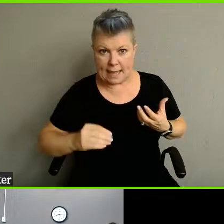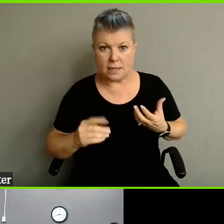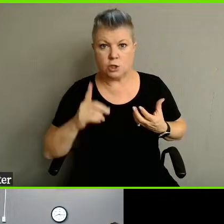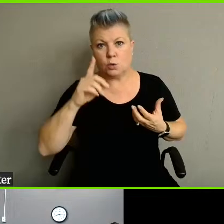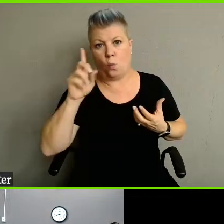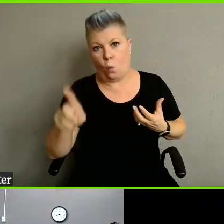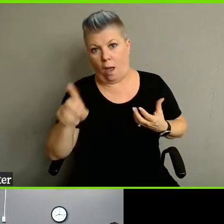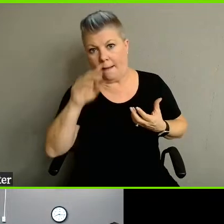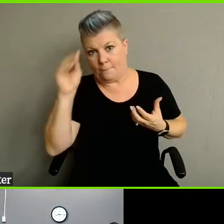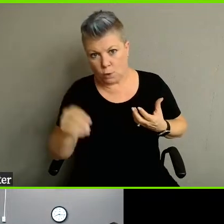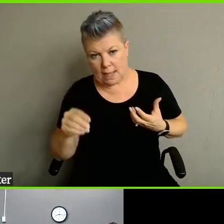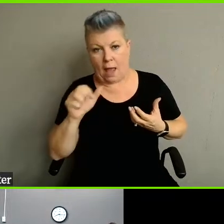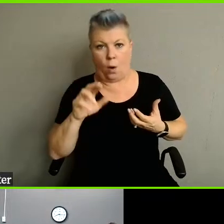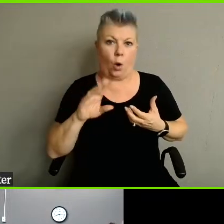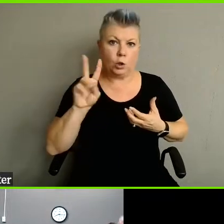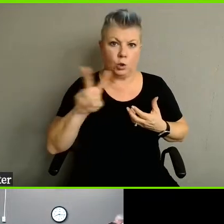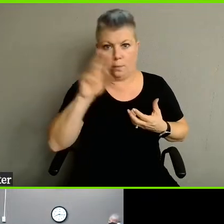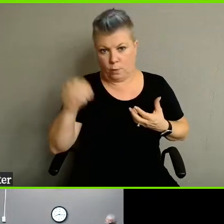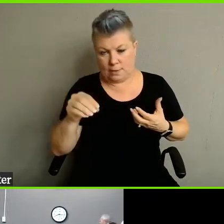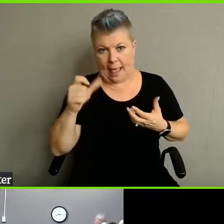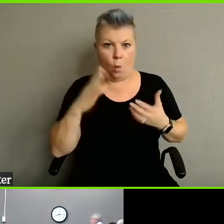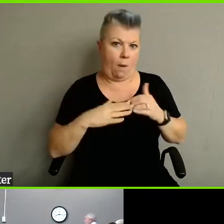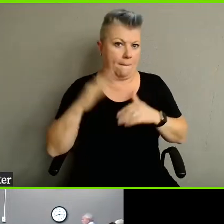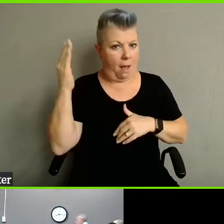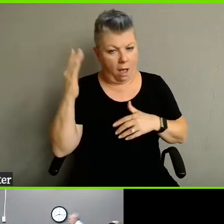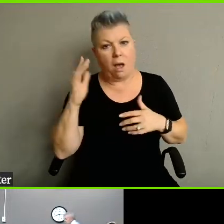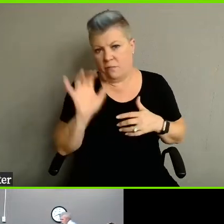be, that would be. Yeah.